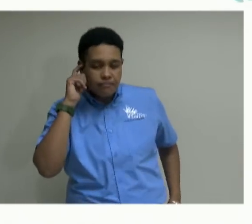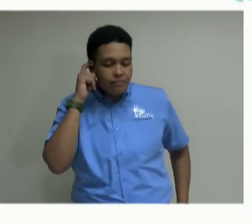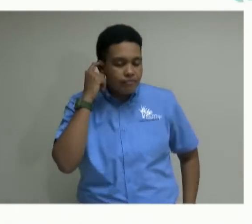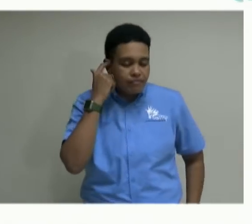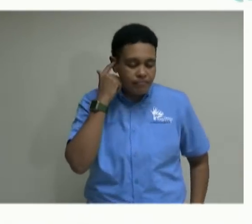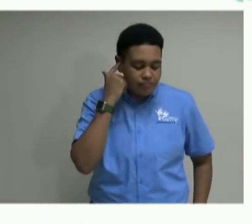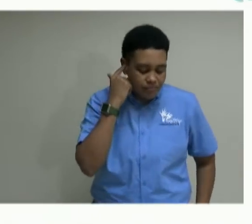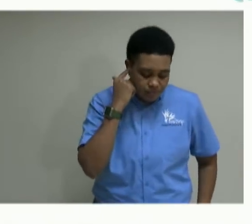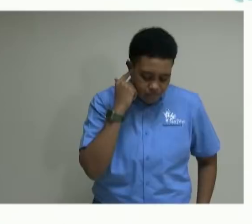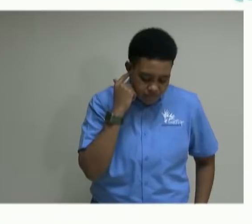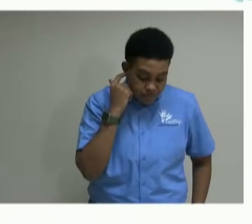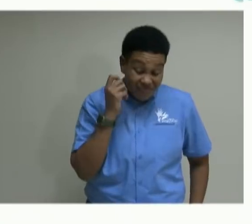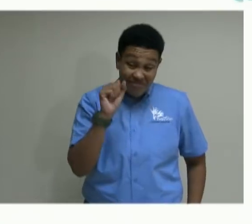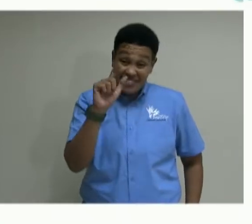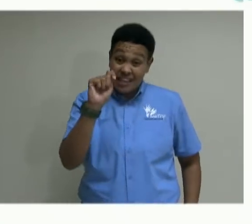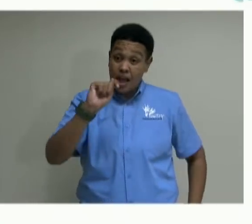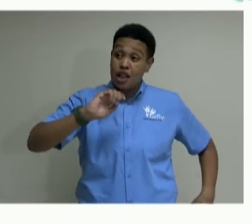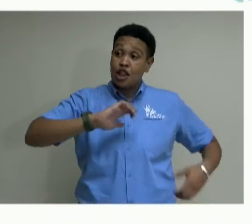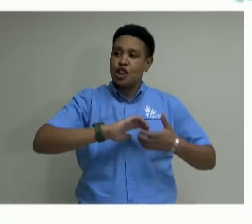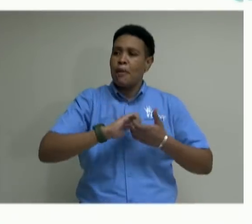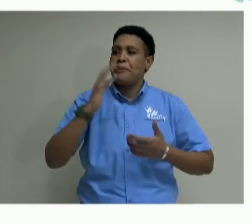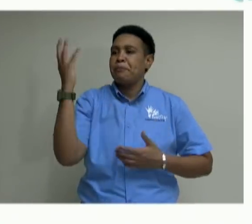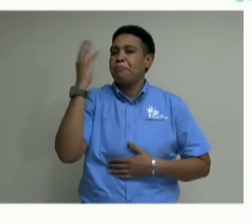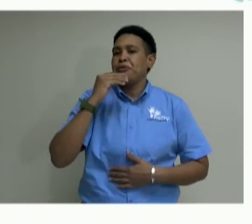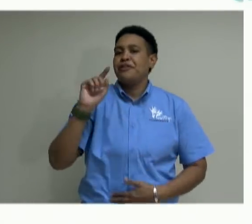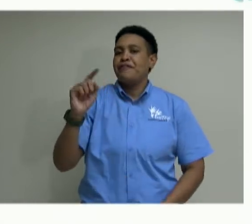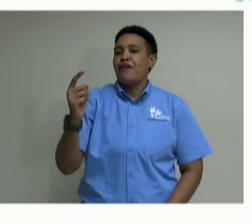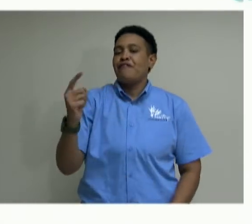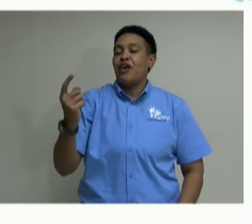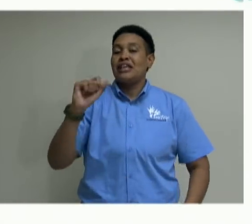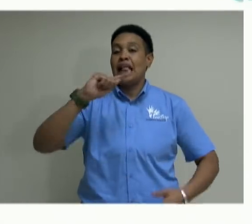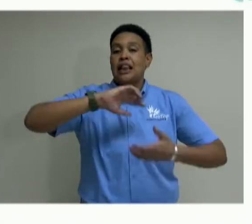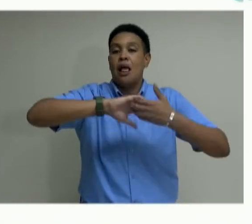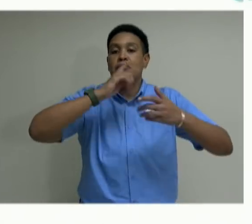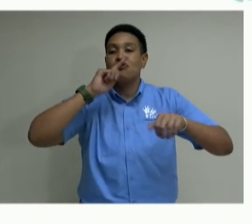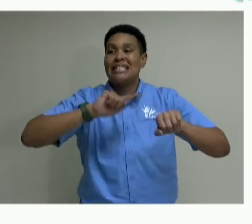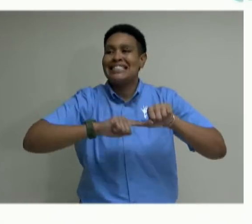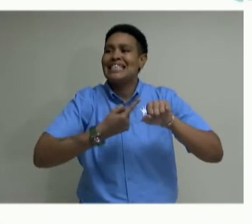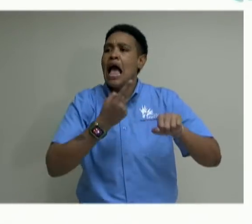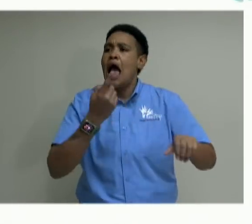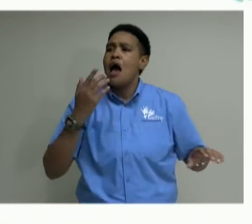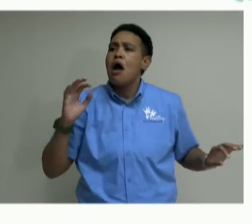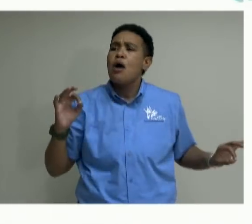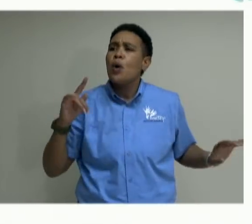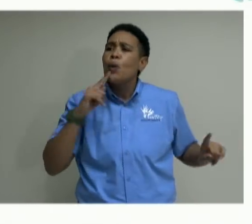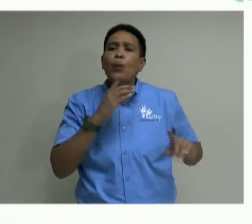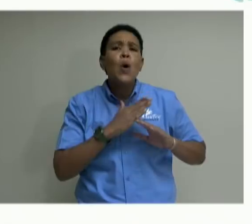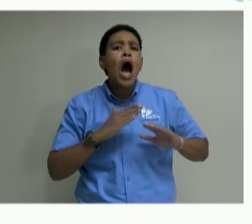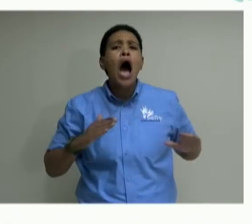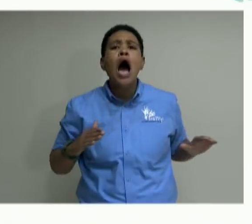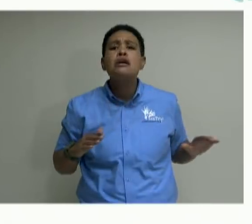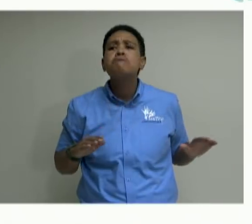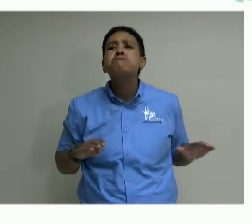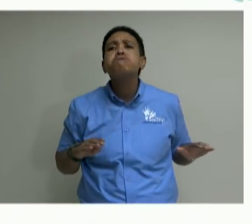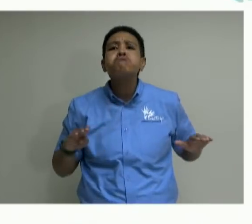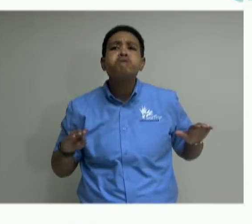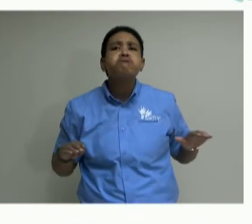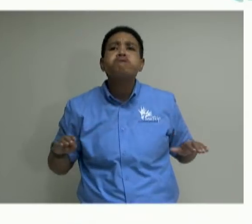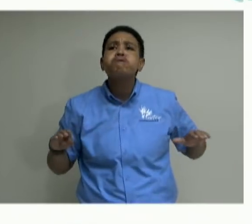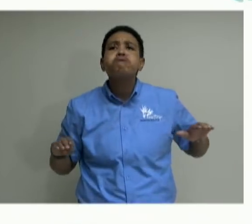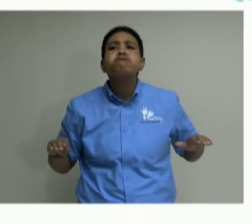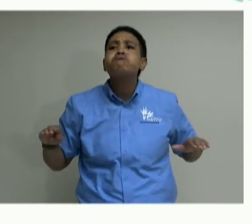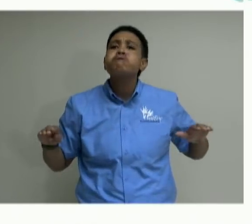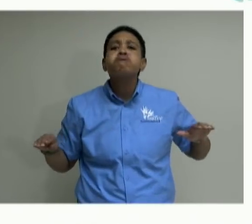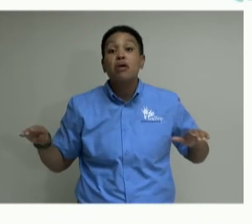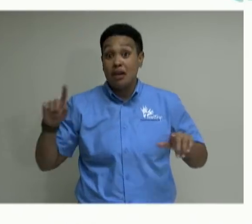course, St. Thomas has the prettiest picture. St. Thomas started off very, very quiet, started to increase